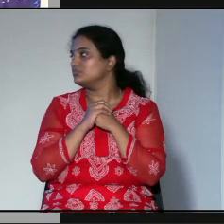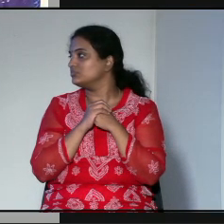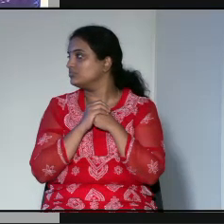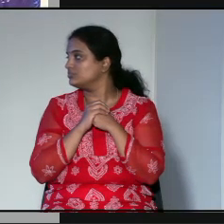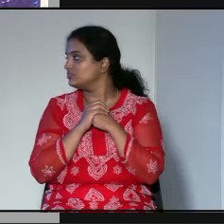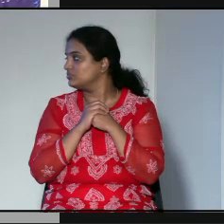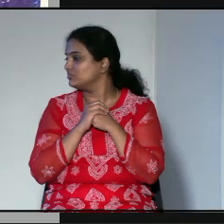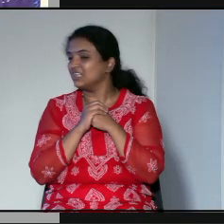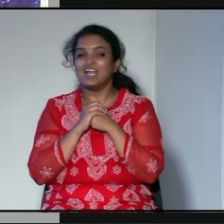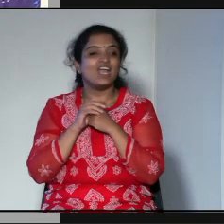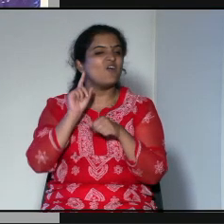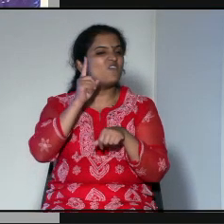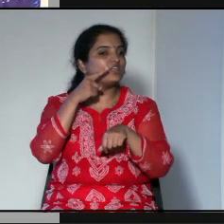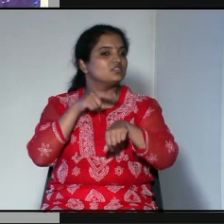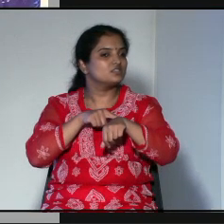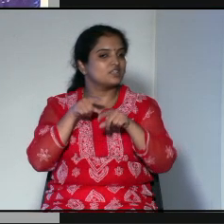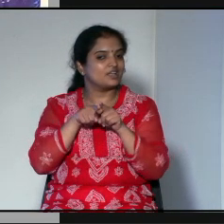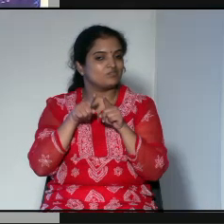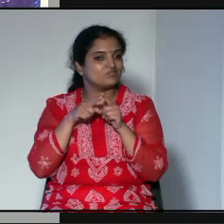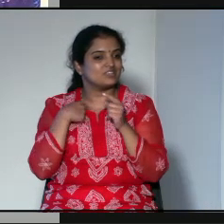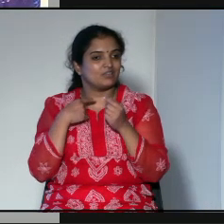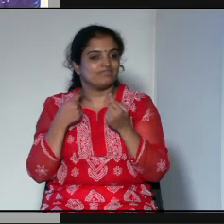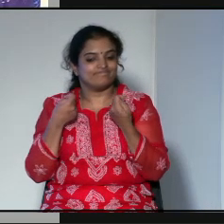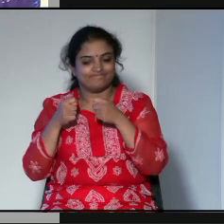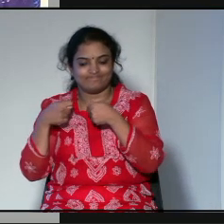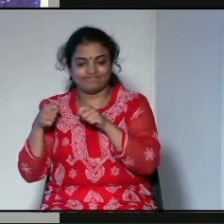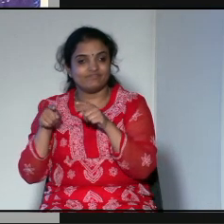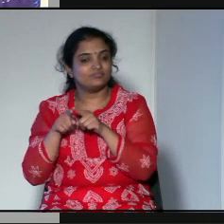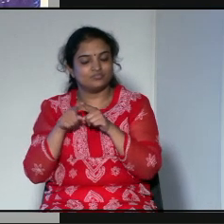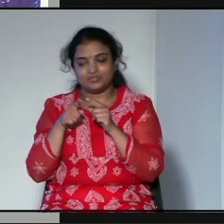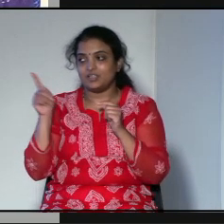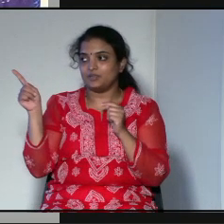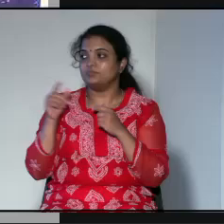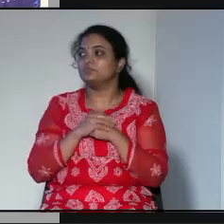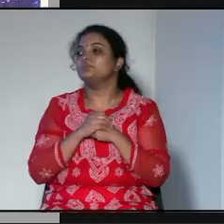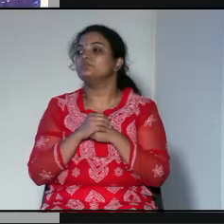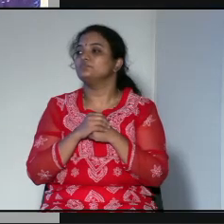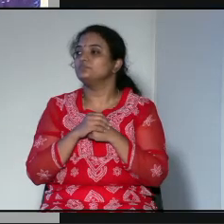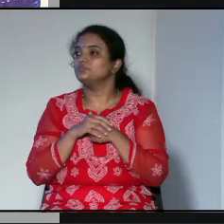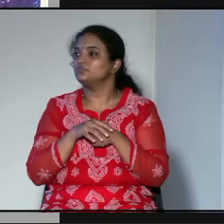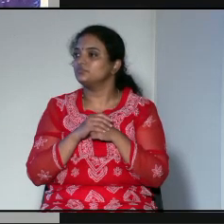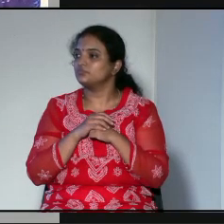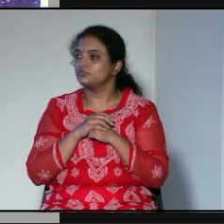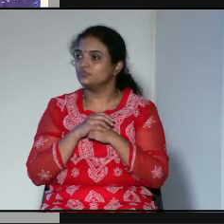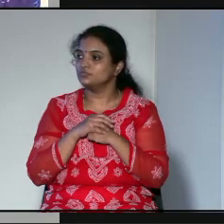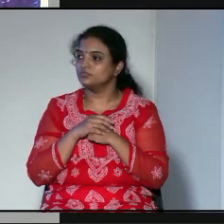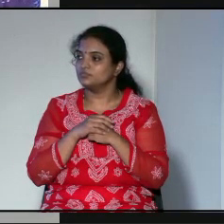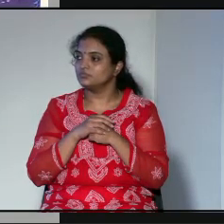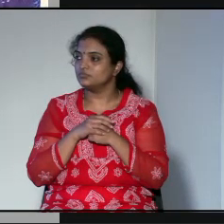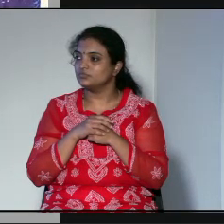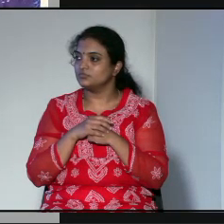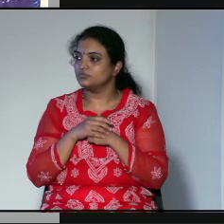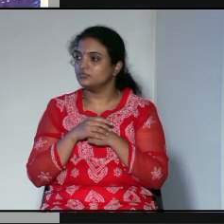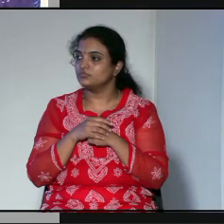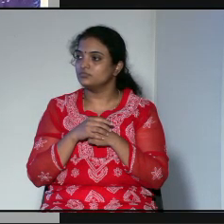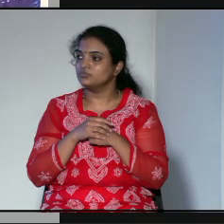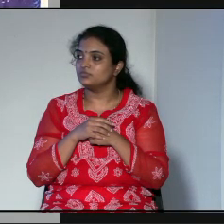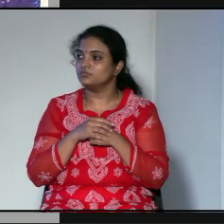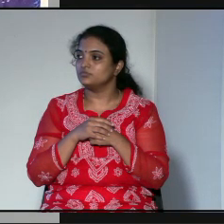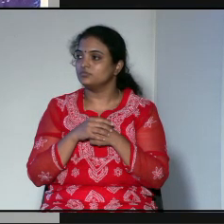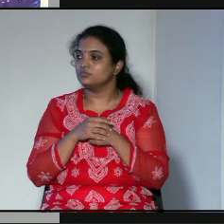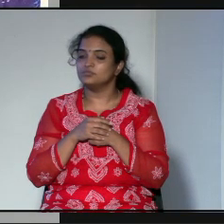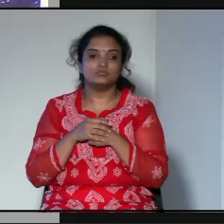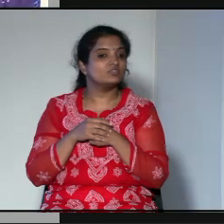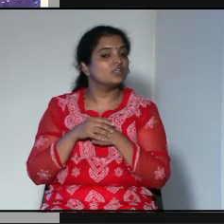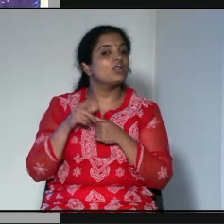she's experimenting with this. Another important parallel development at Elachi was the artist setting up her own